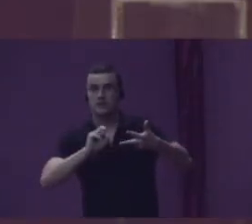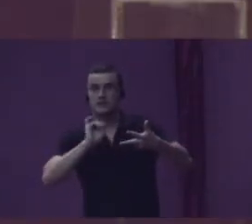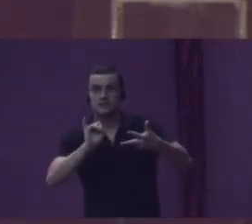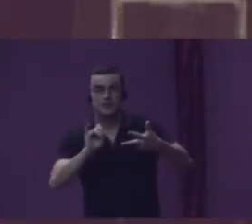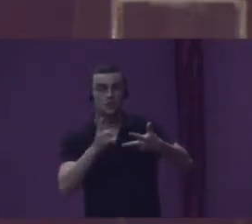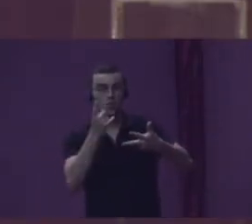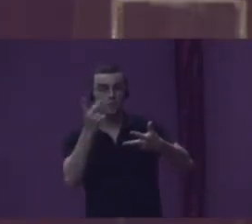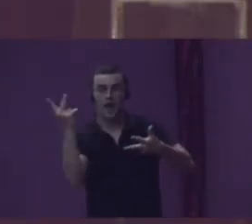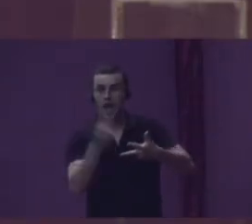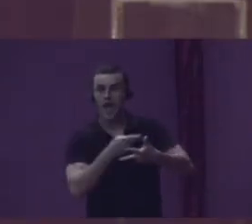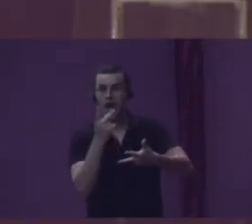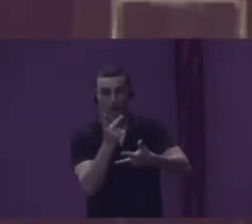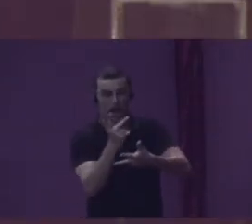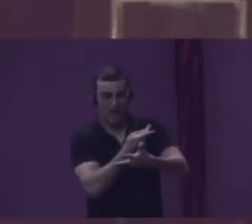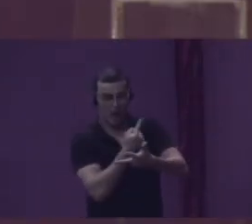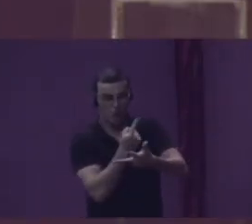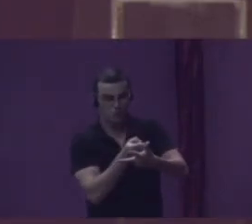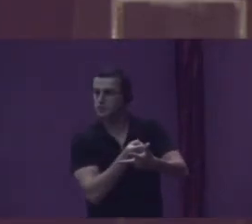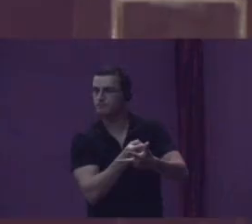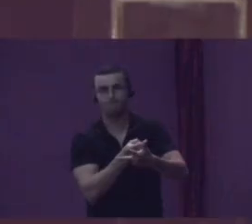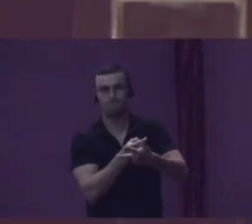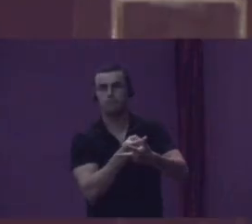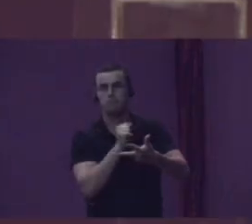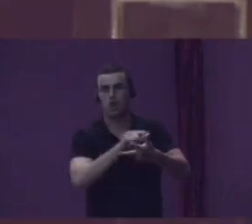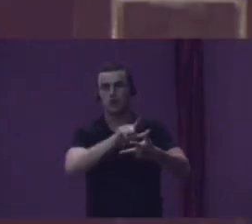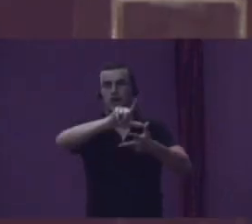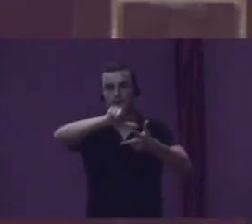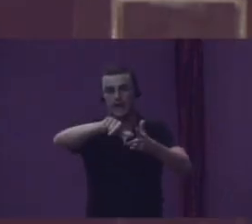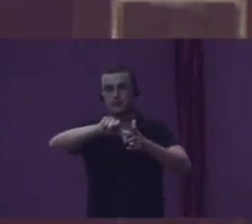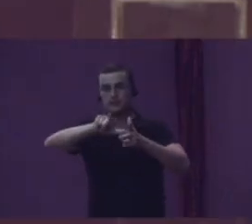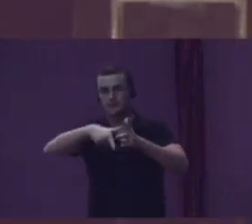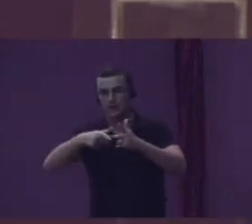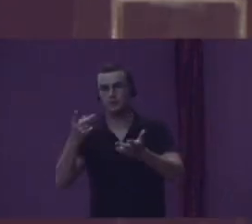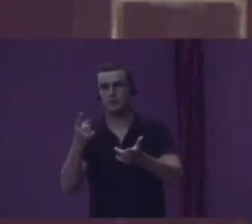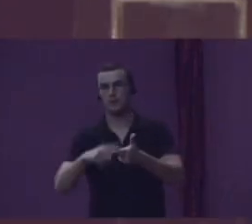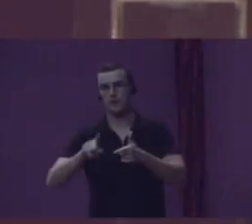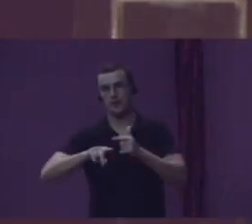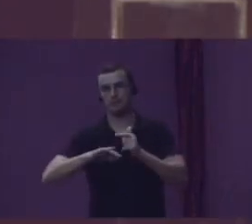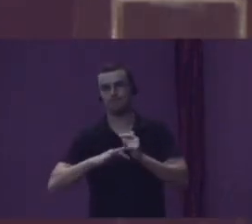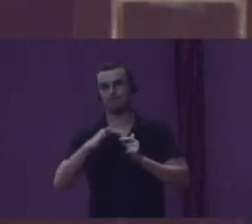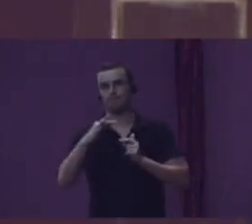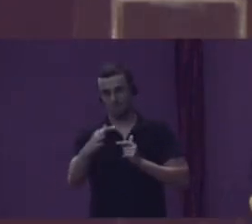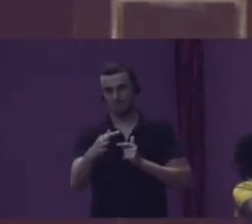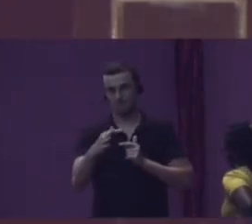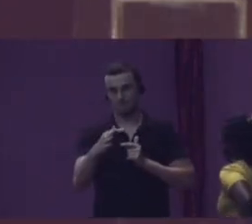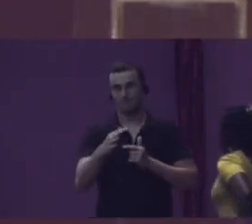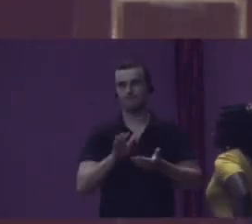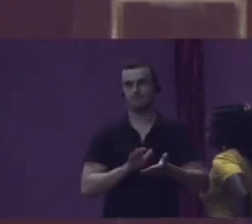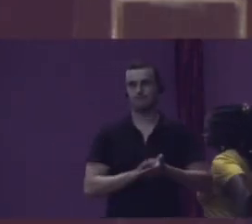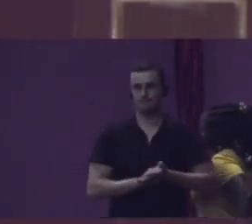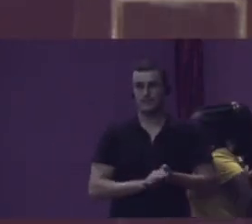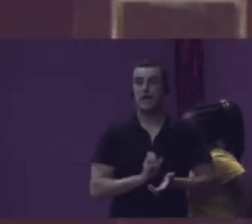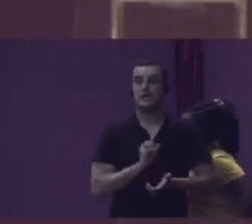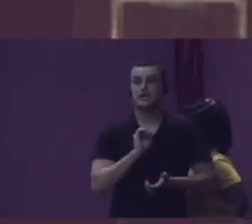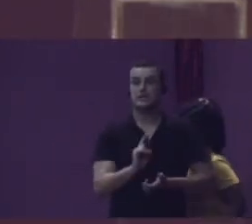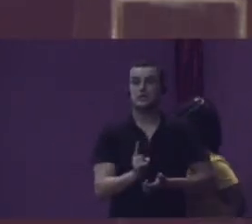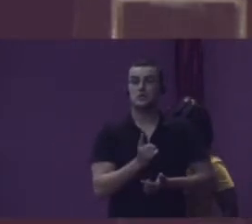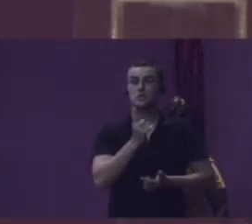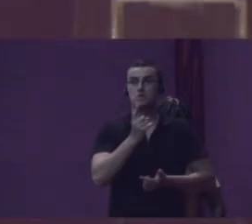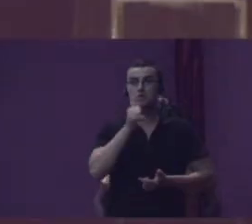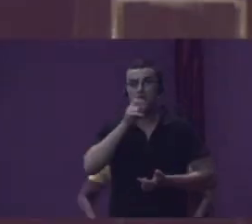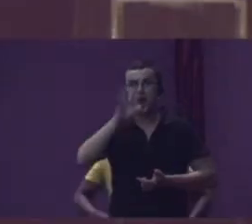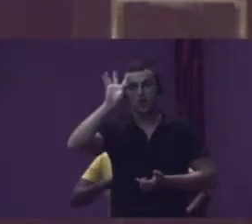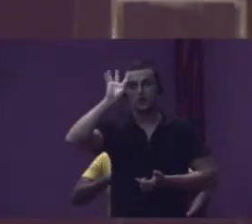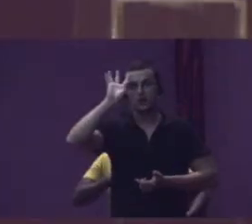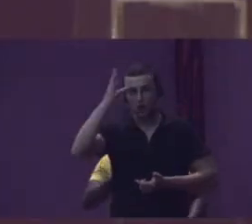So, what comes into play when a woman decides to seek care in a context like Mwai's? Illness factors, right?